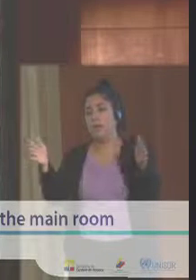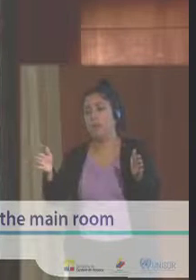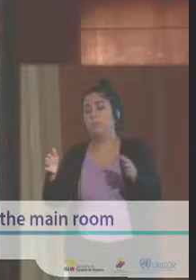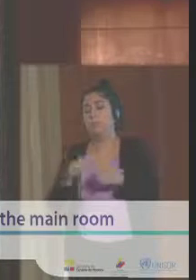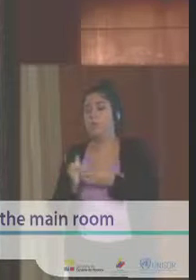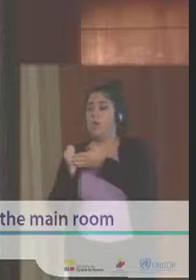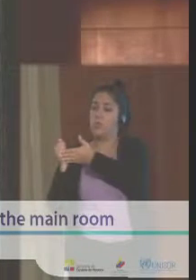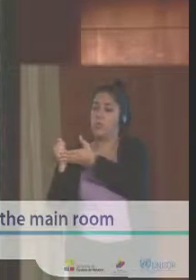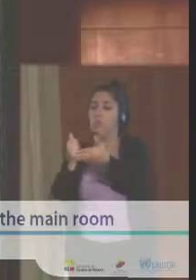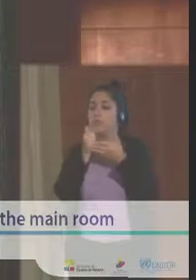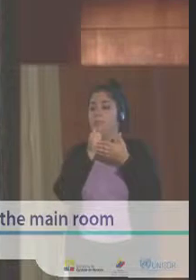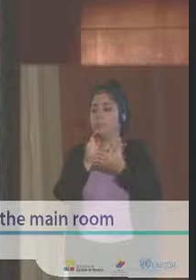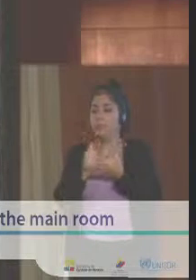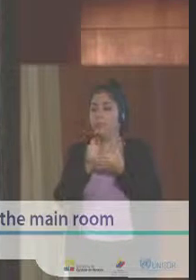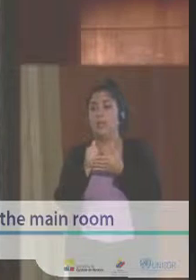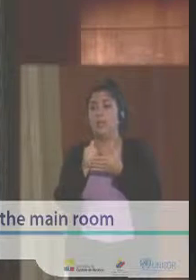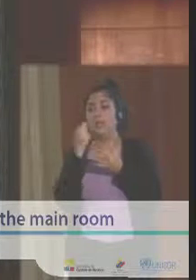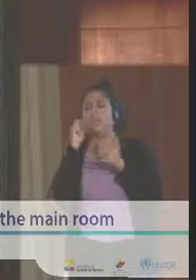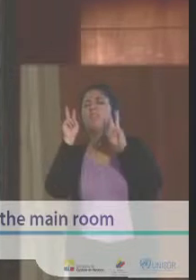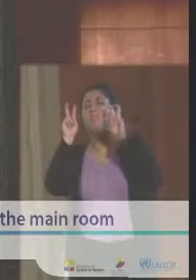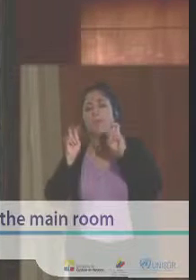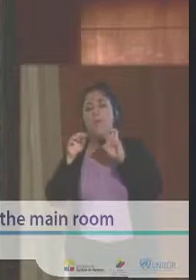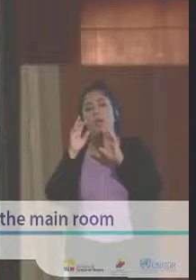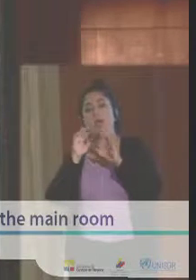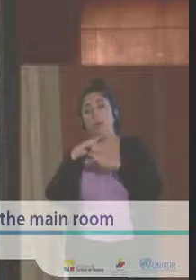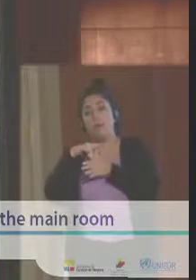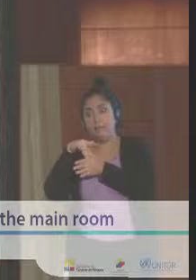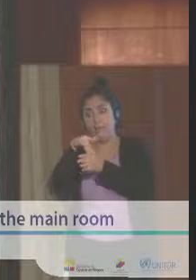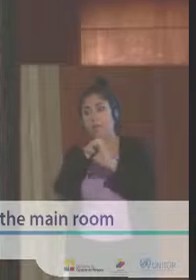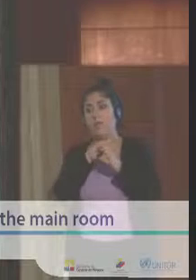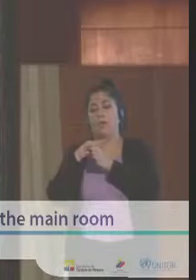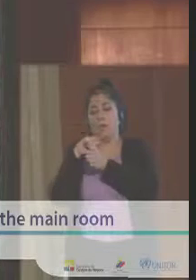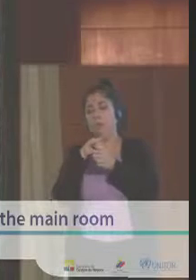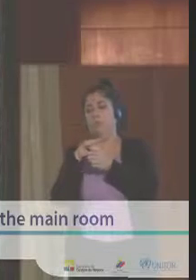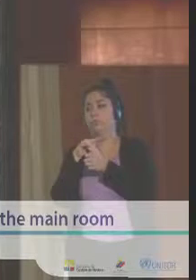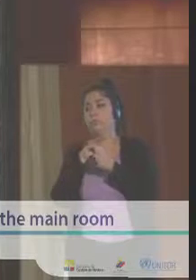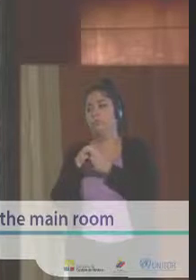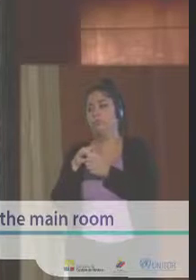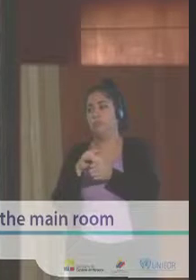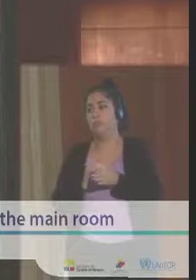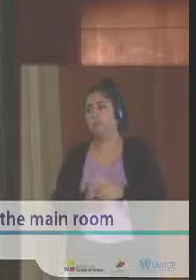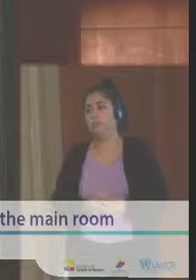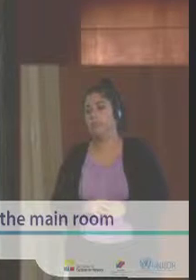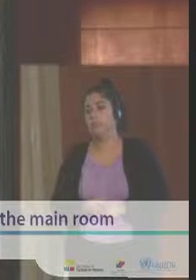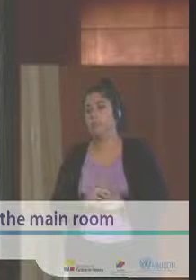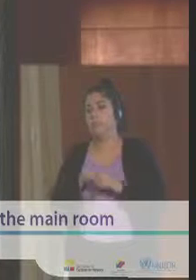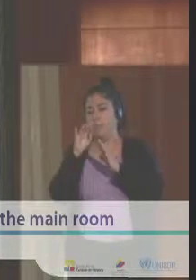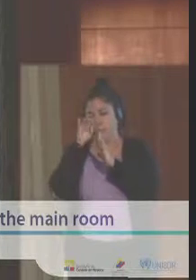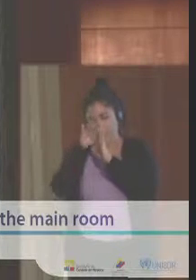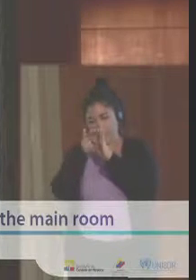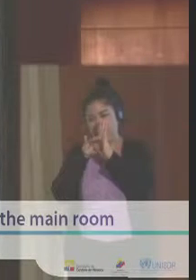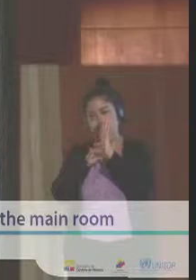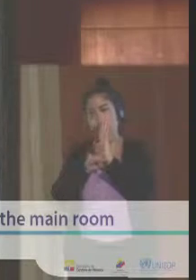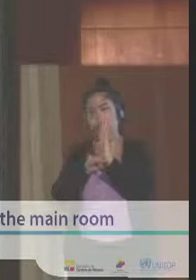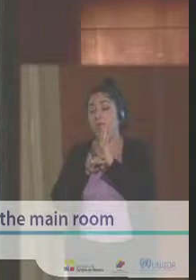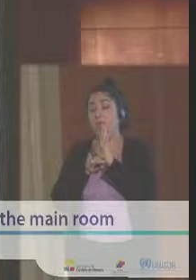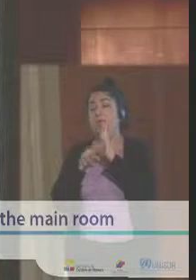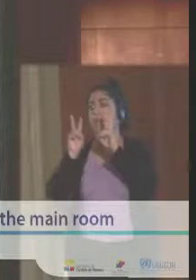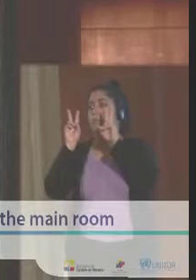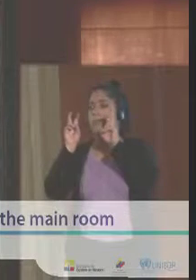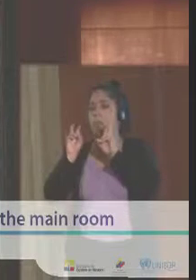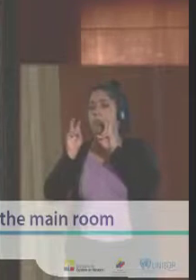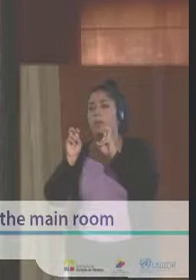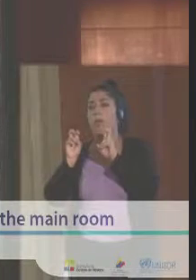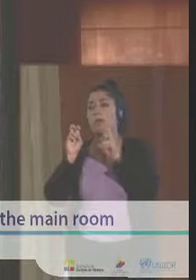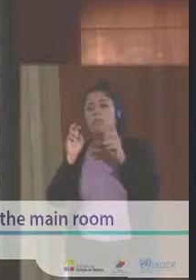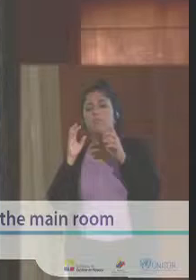the latest guidelines, general guidelines, considering risk within the